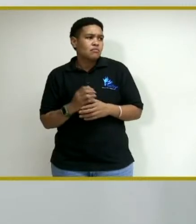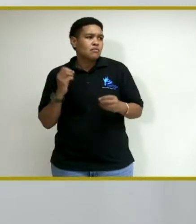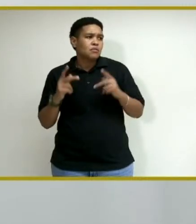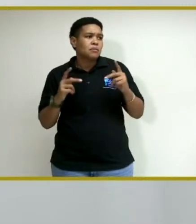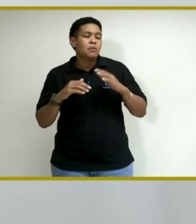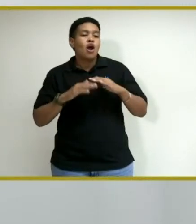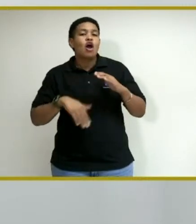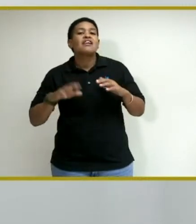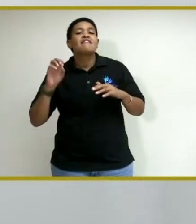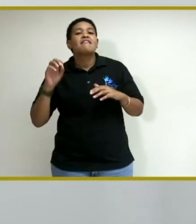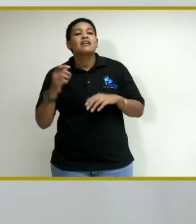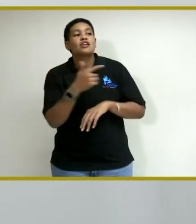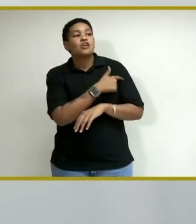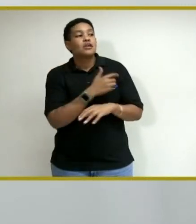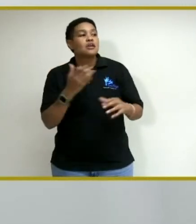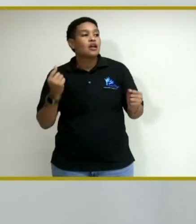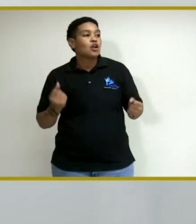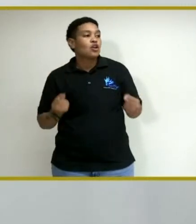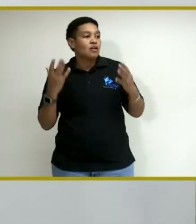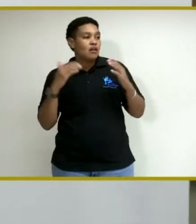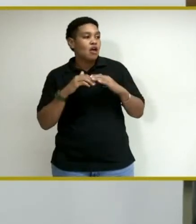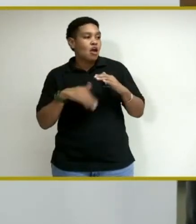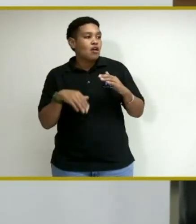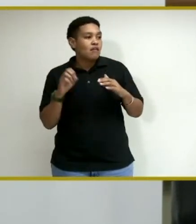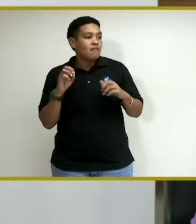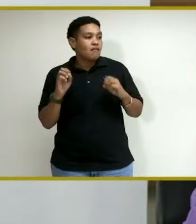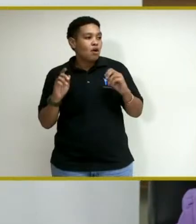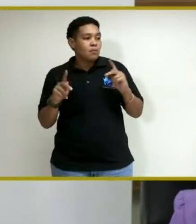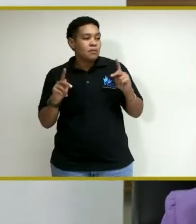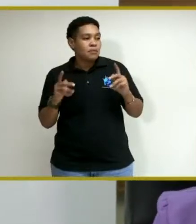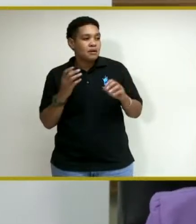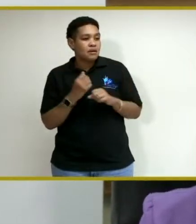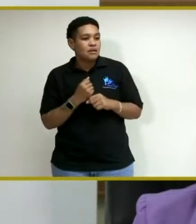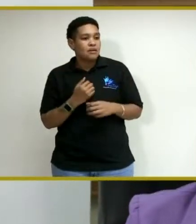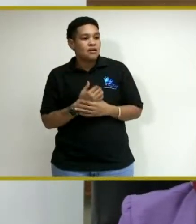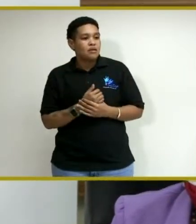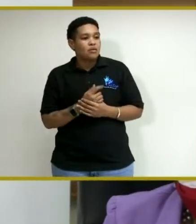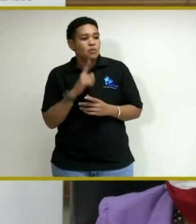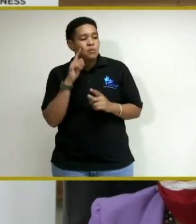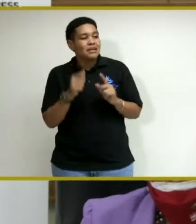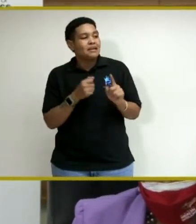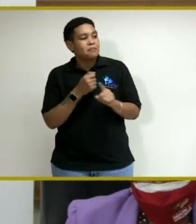Under 50, sorry. You have any idea of Under 50? Yes.